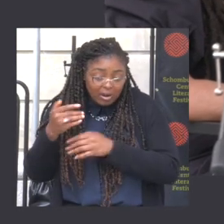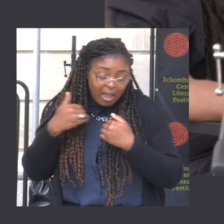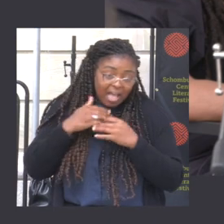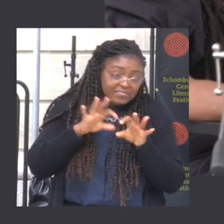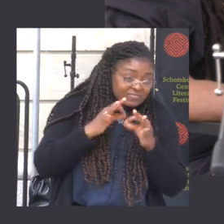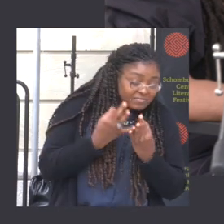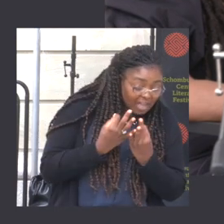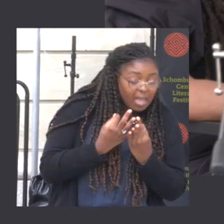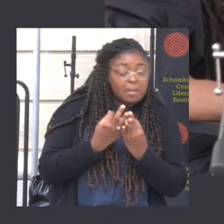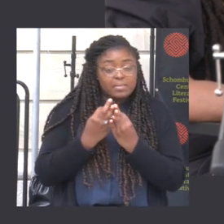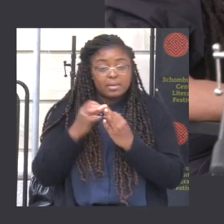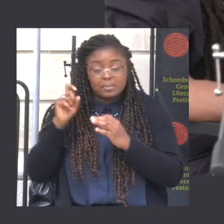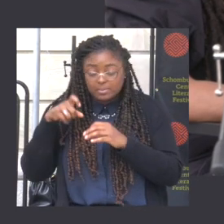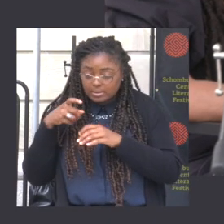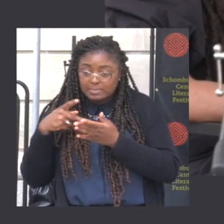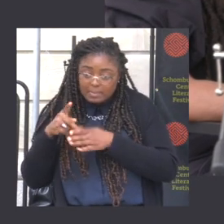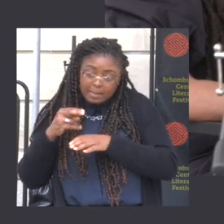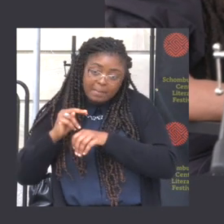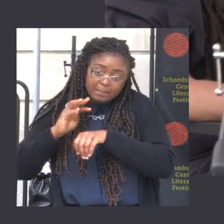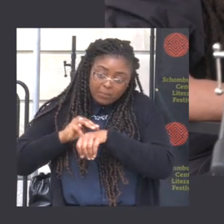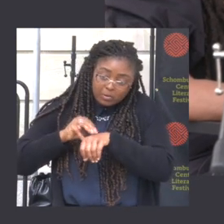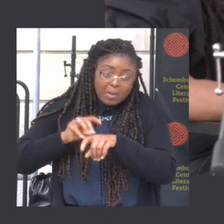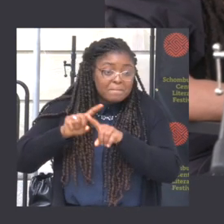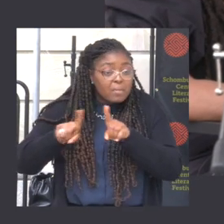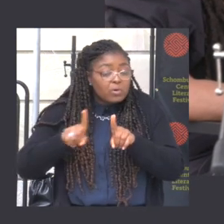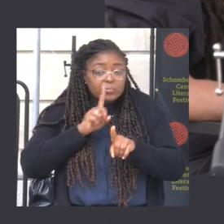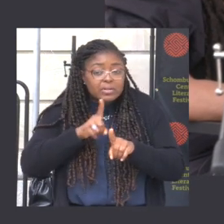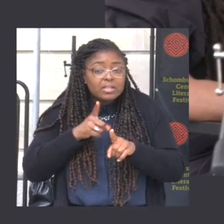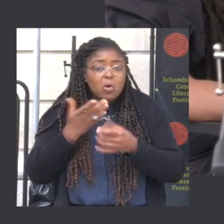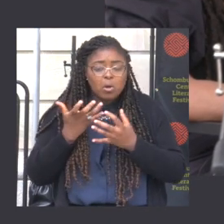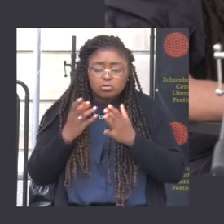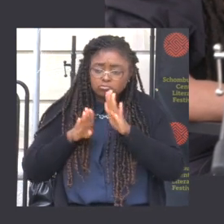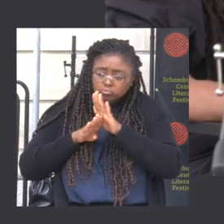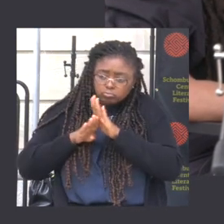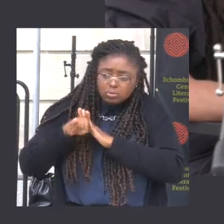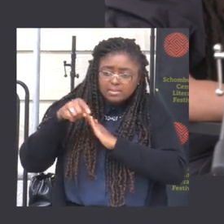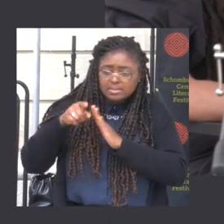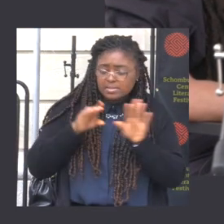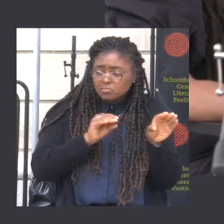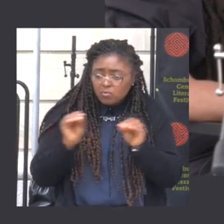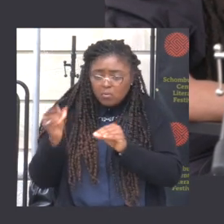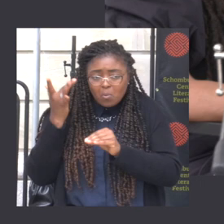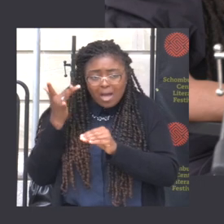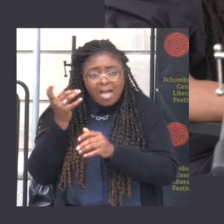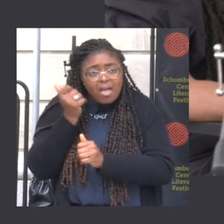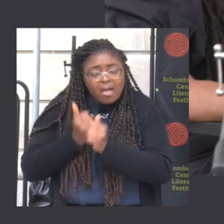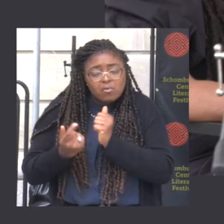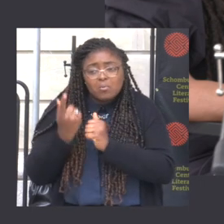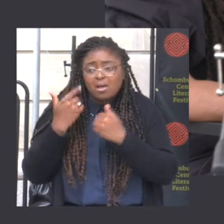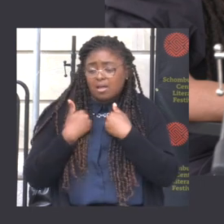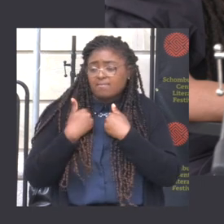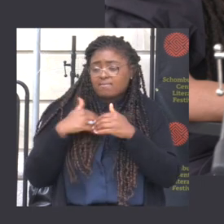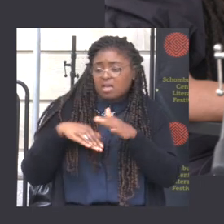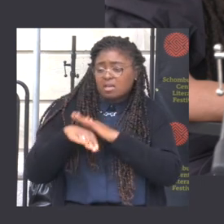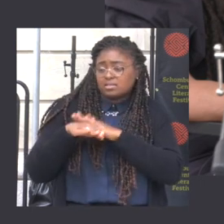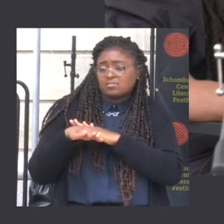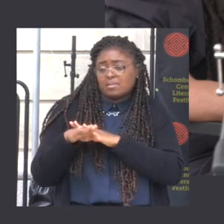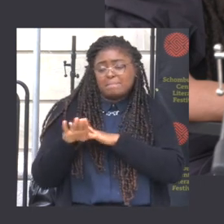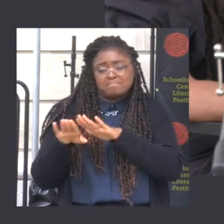most important thing to me is growing this movement so that everyone has access to the basic human right of healthy